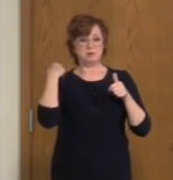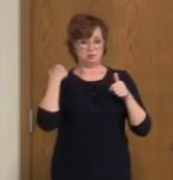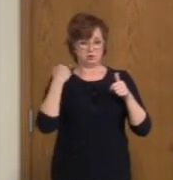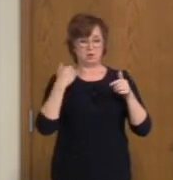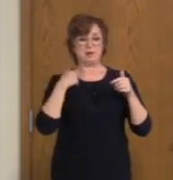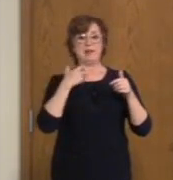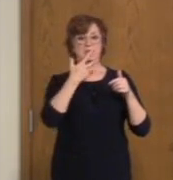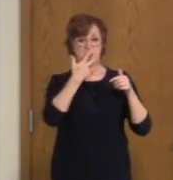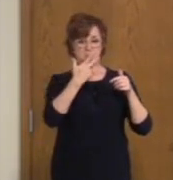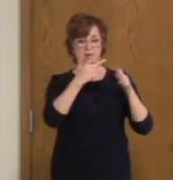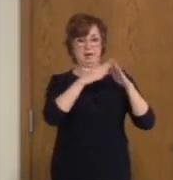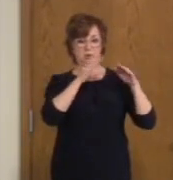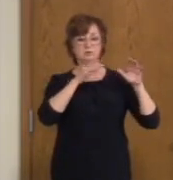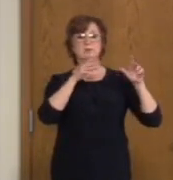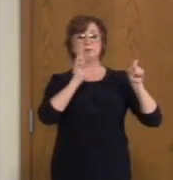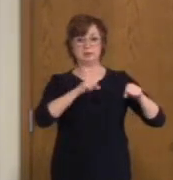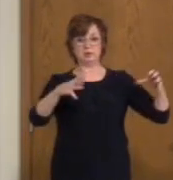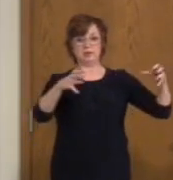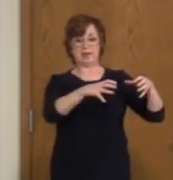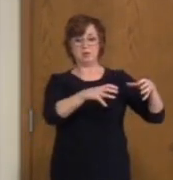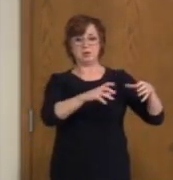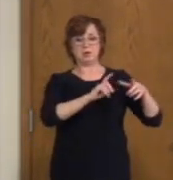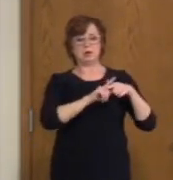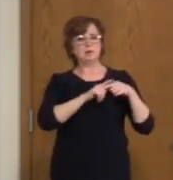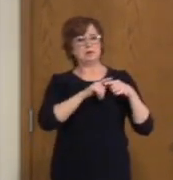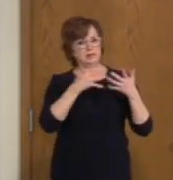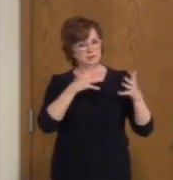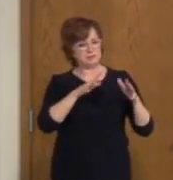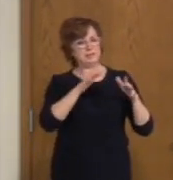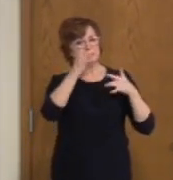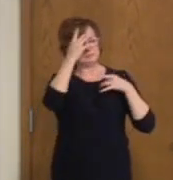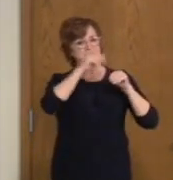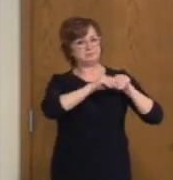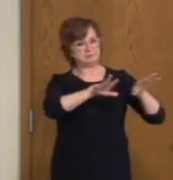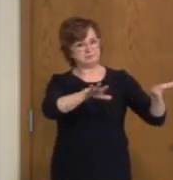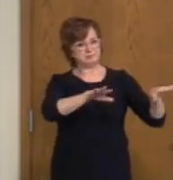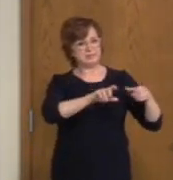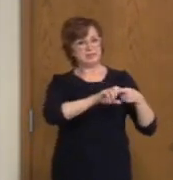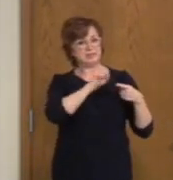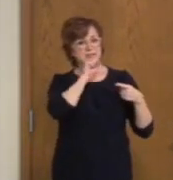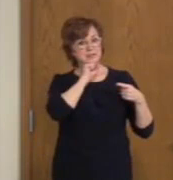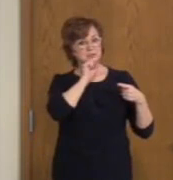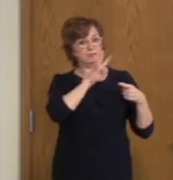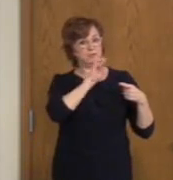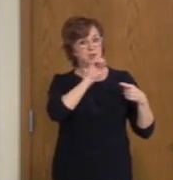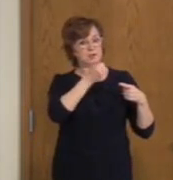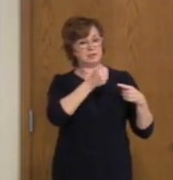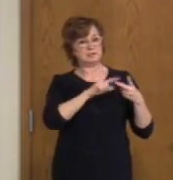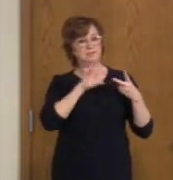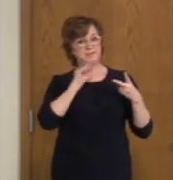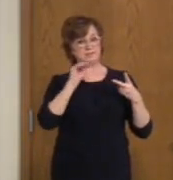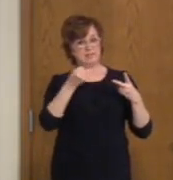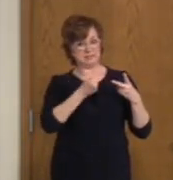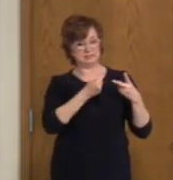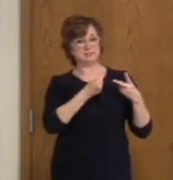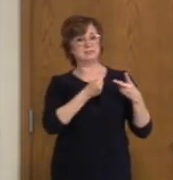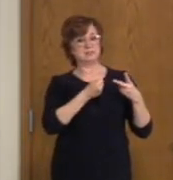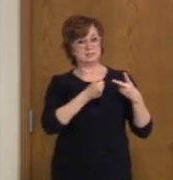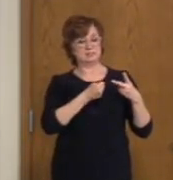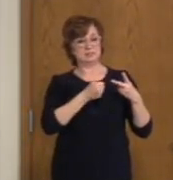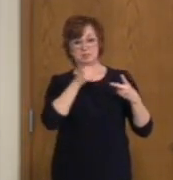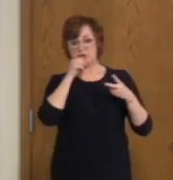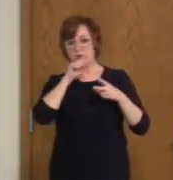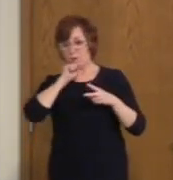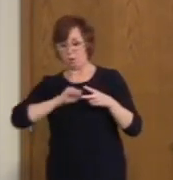cases hospitalization, even in ICU, of people in their 40s and 50s, so not people older.